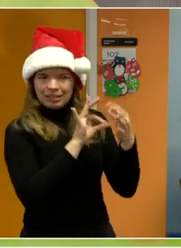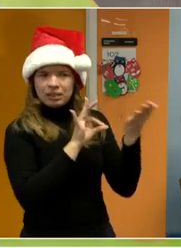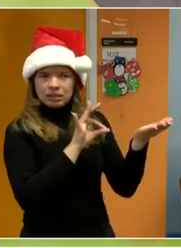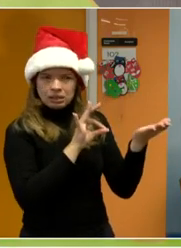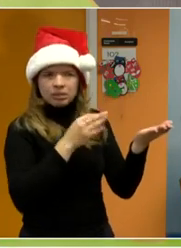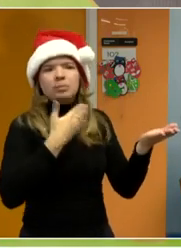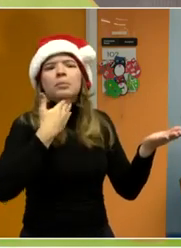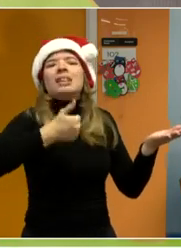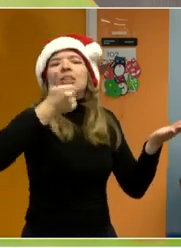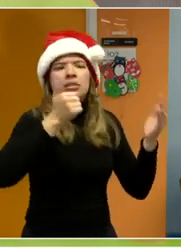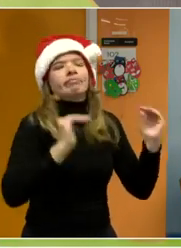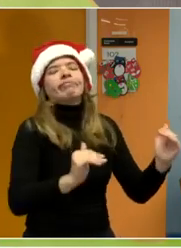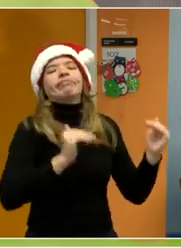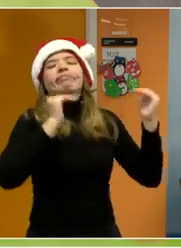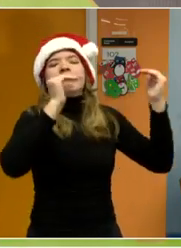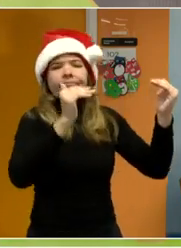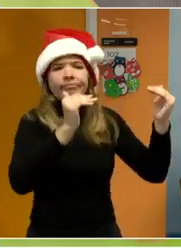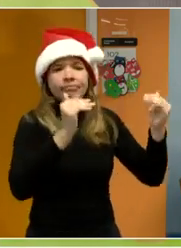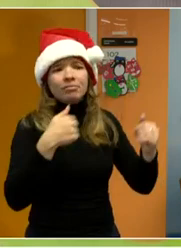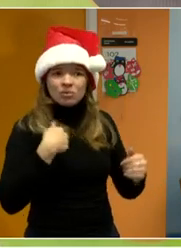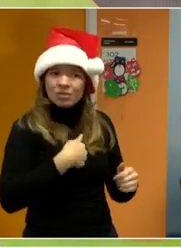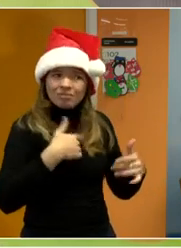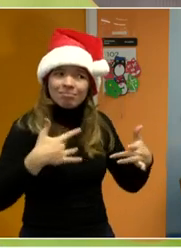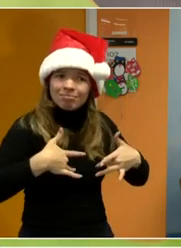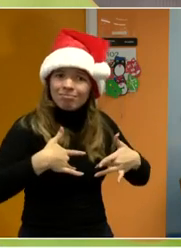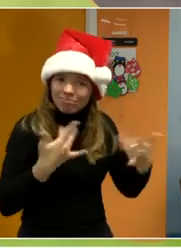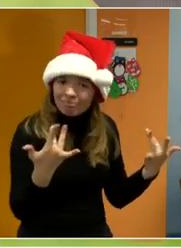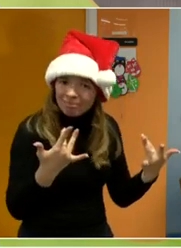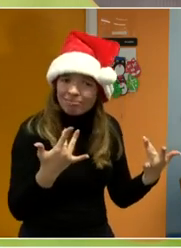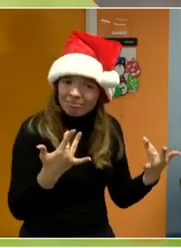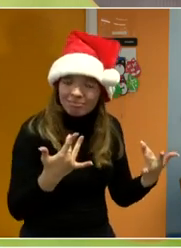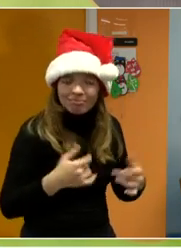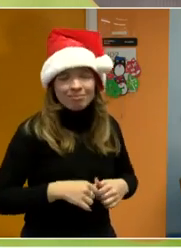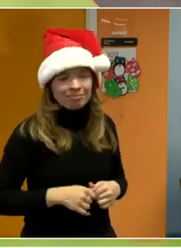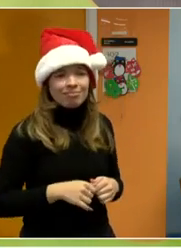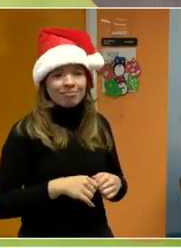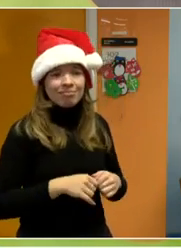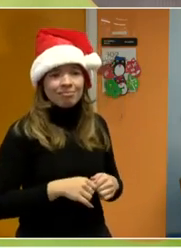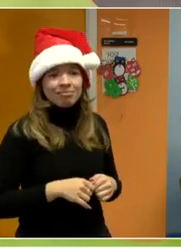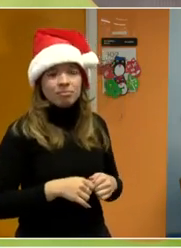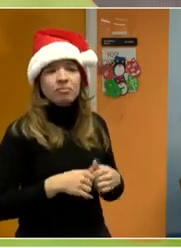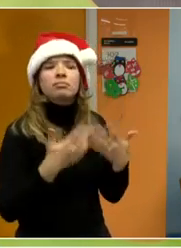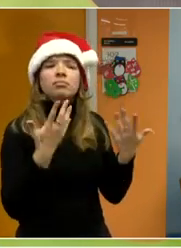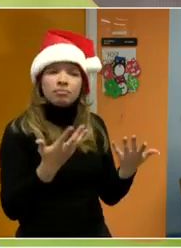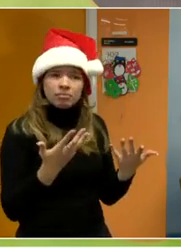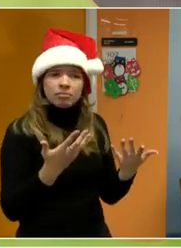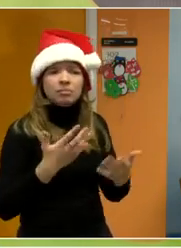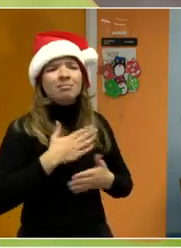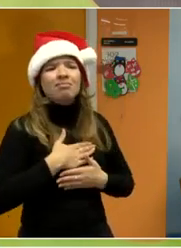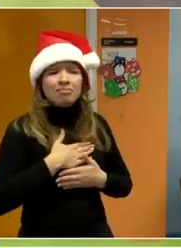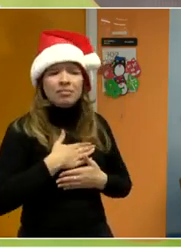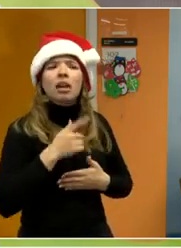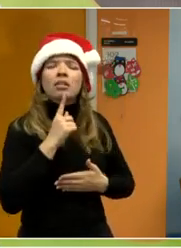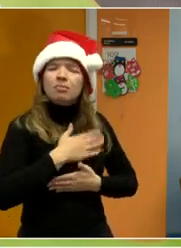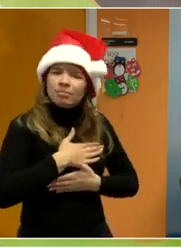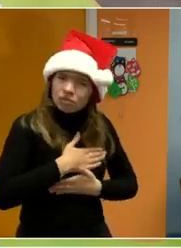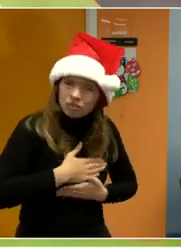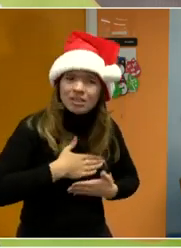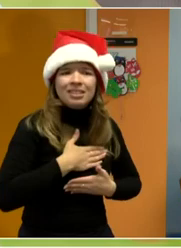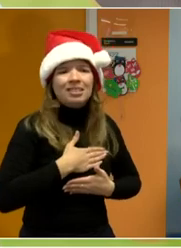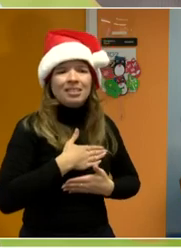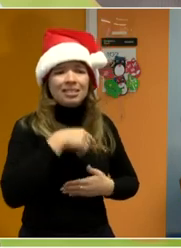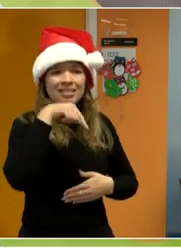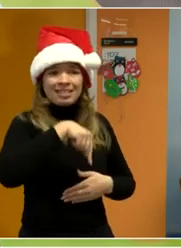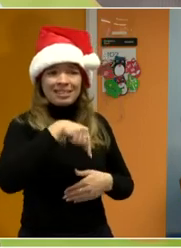we're delighted with that. We're also pleased that it has been designated a national special